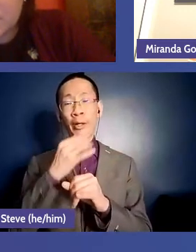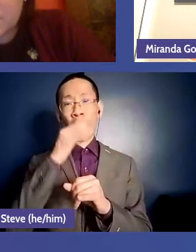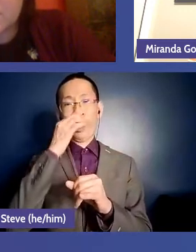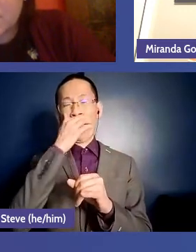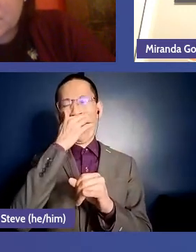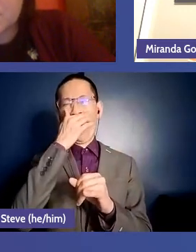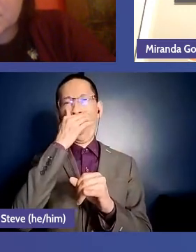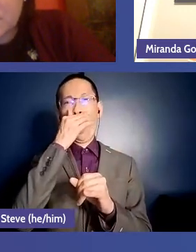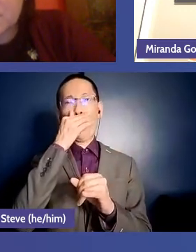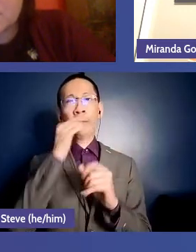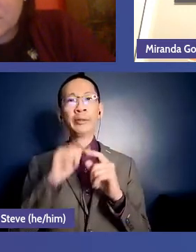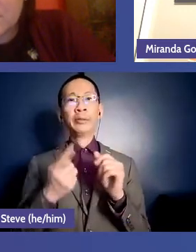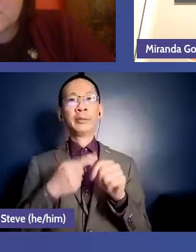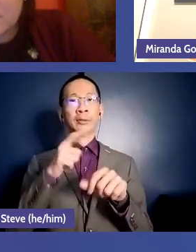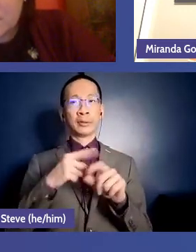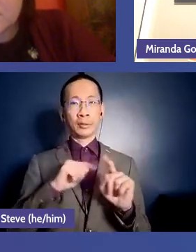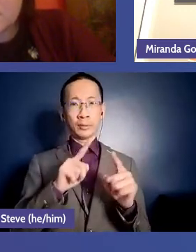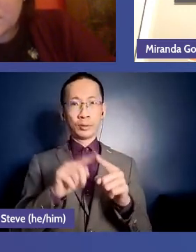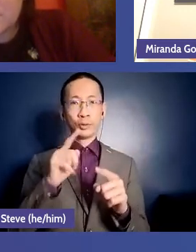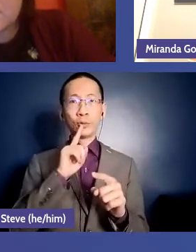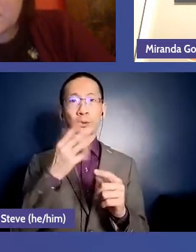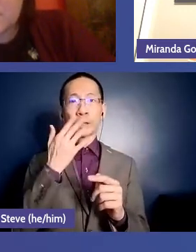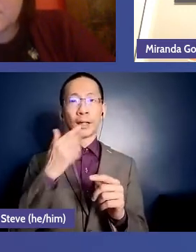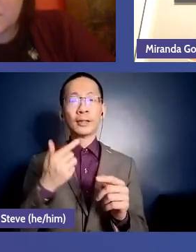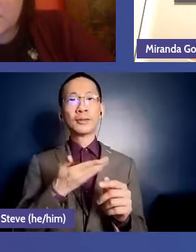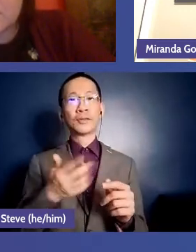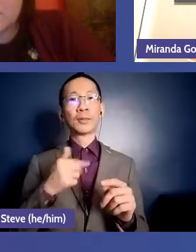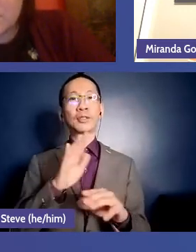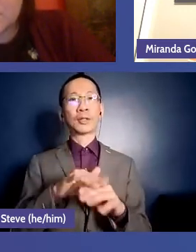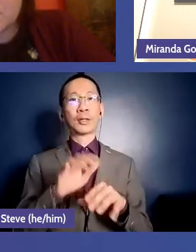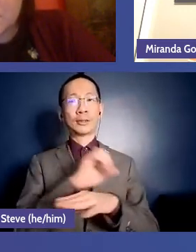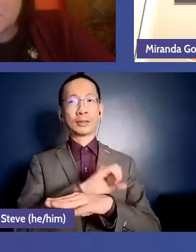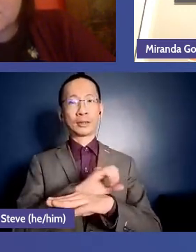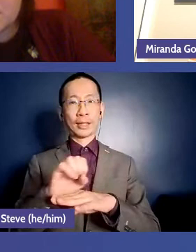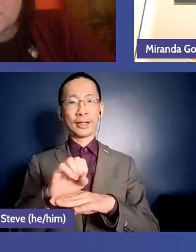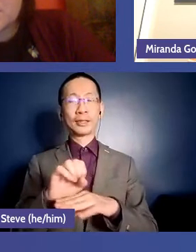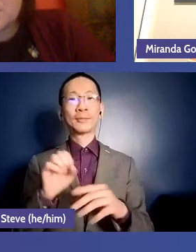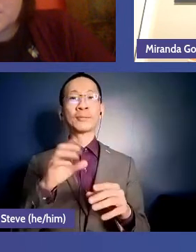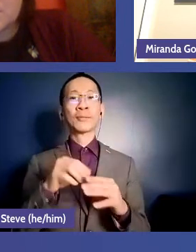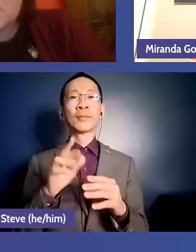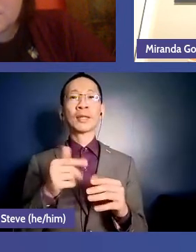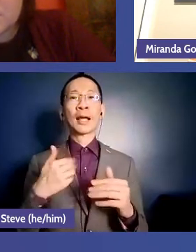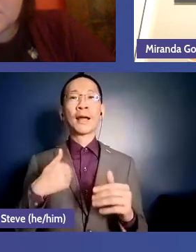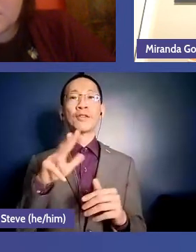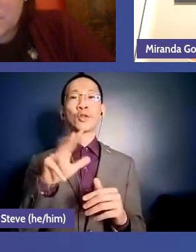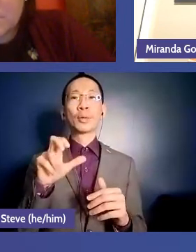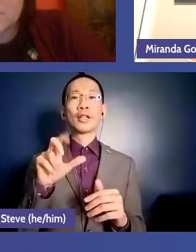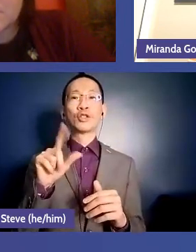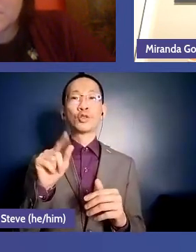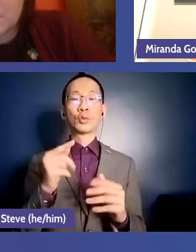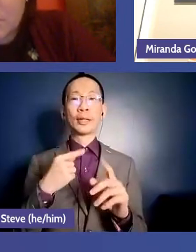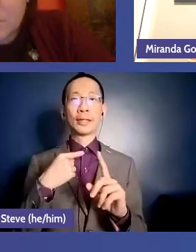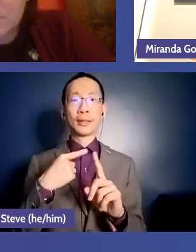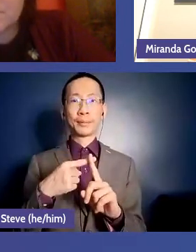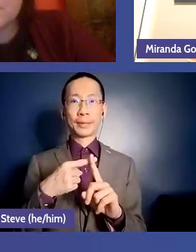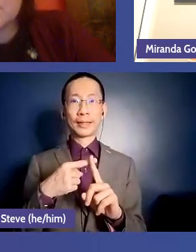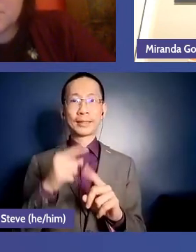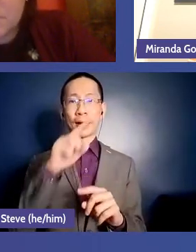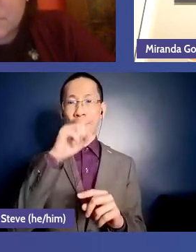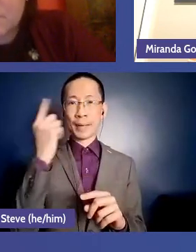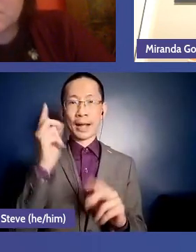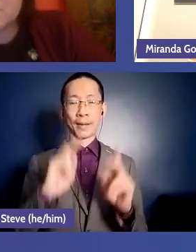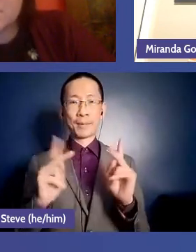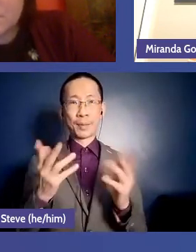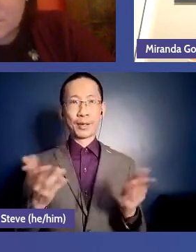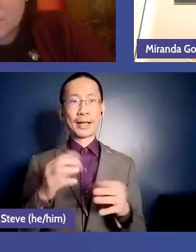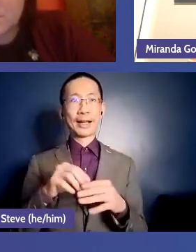time when I was at True Colors and I was invited on stage and there's 320 plus Black people here inside